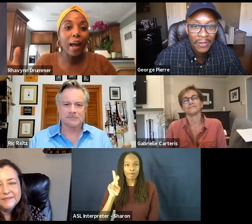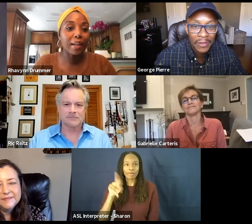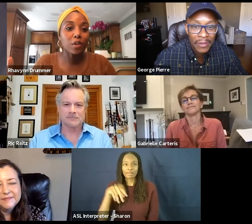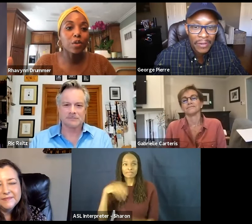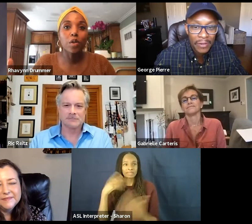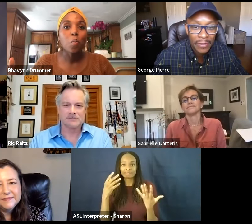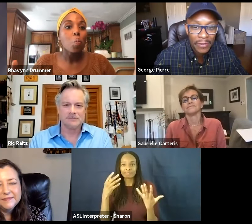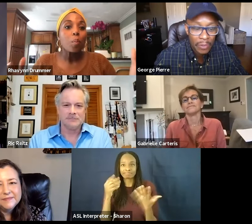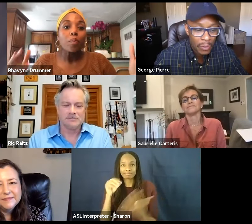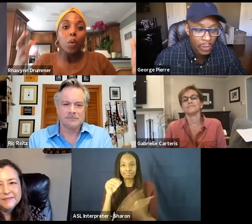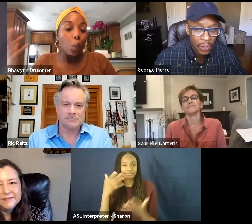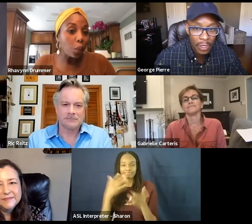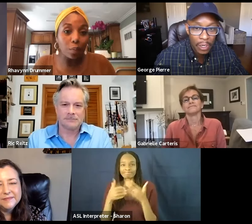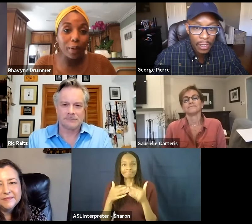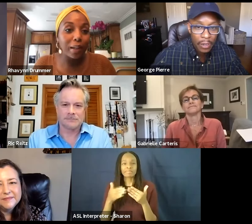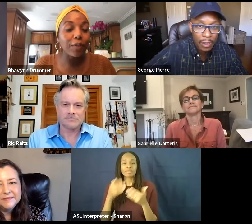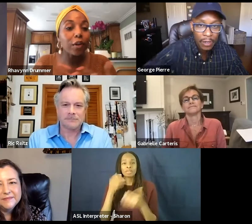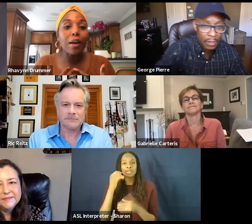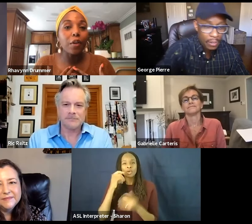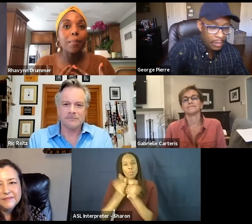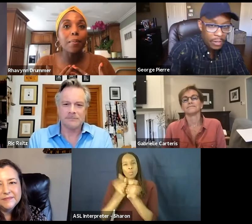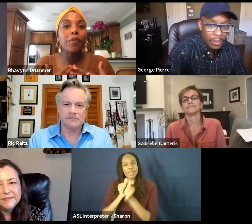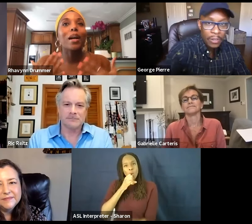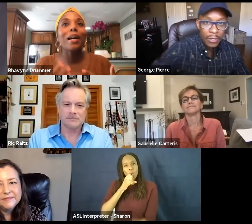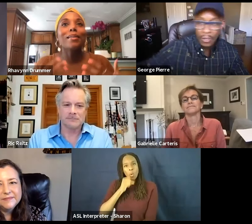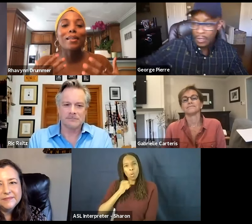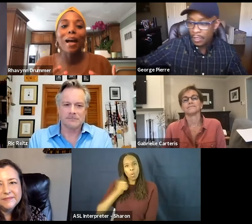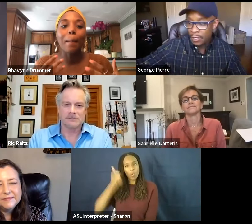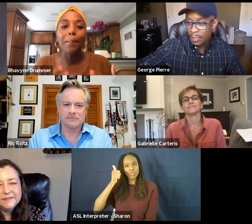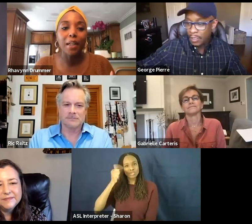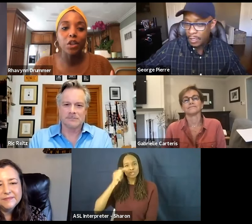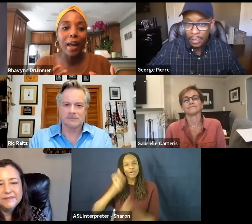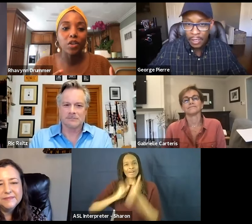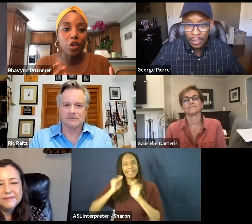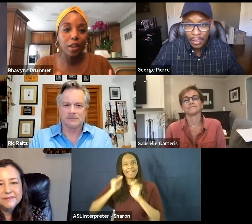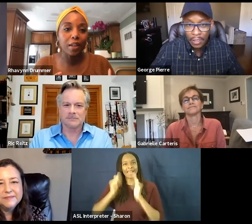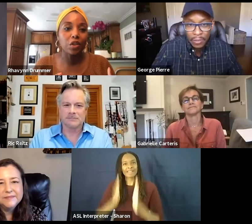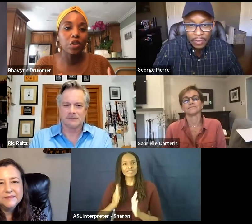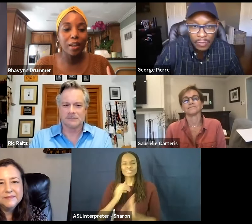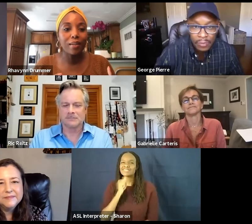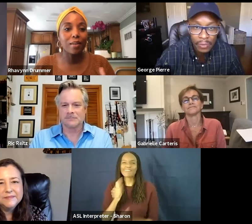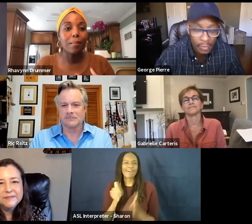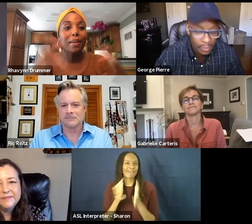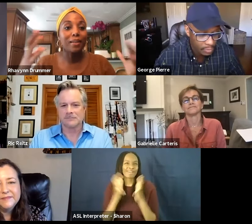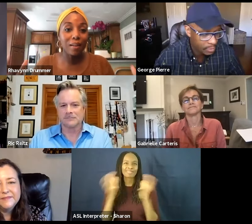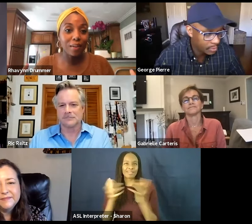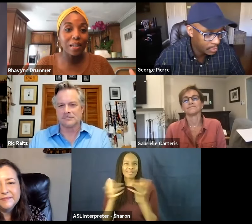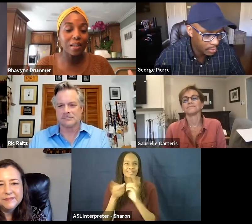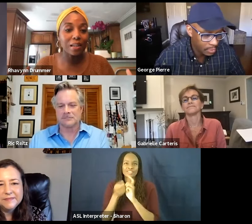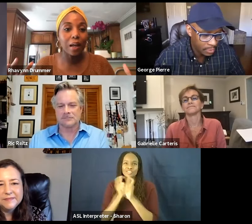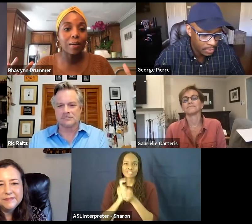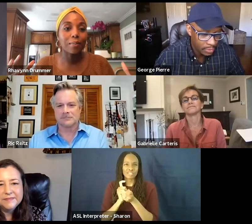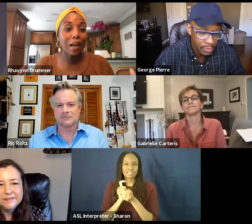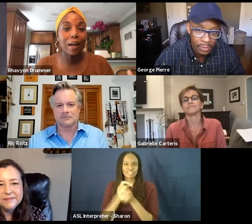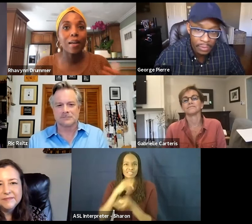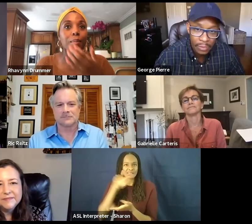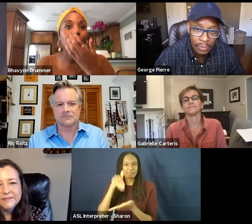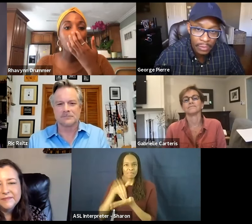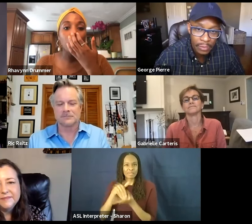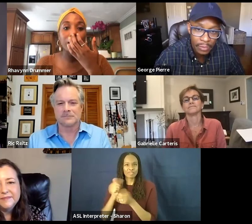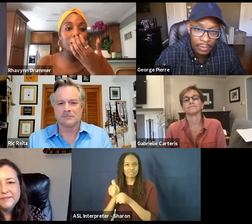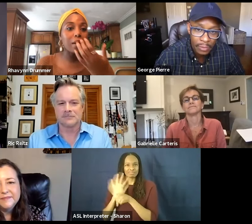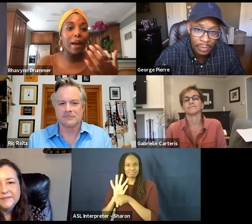older actors, we for us, not much has changed in the midst of this